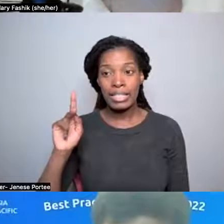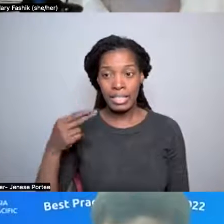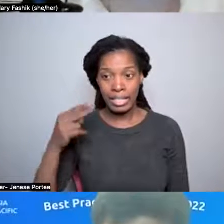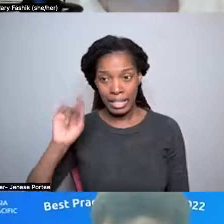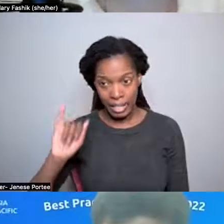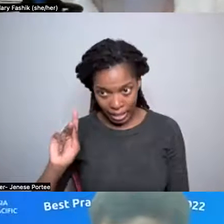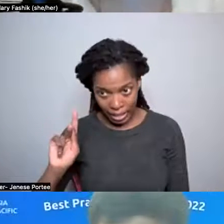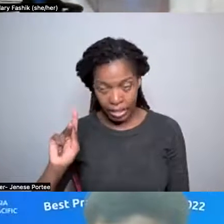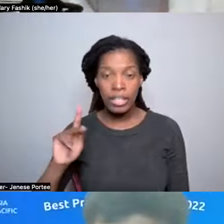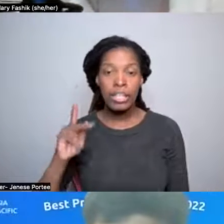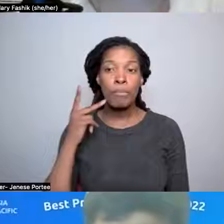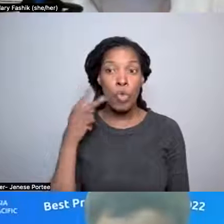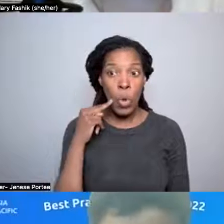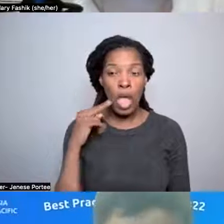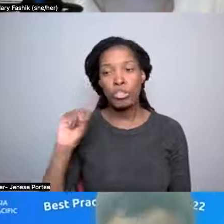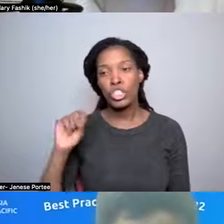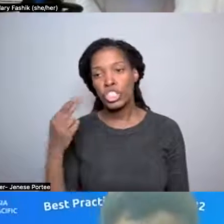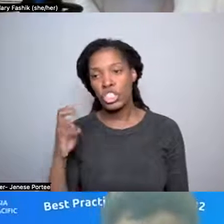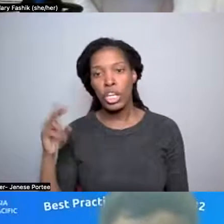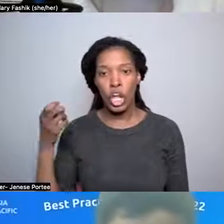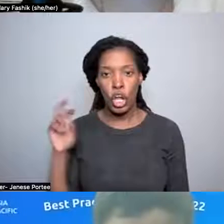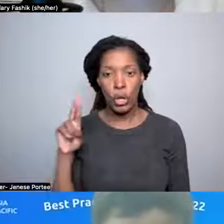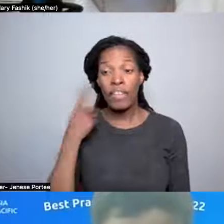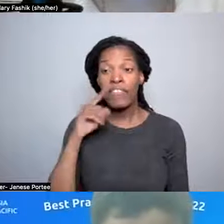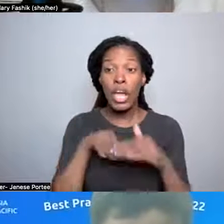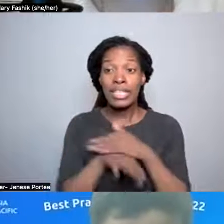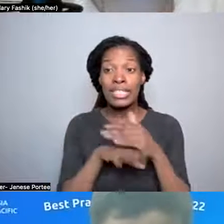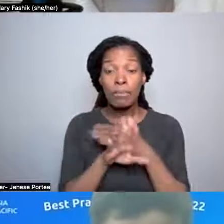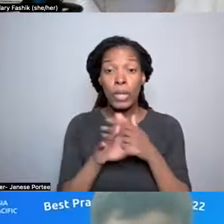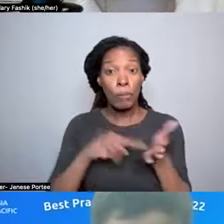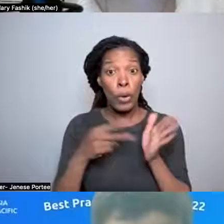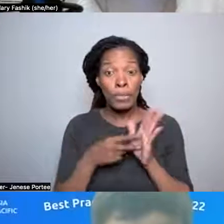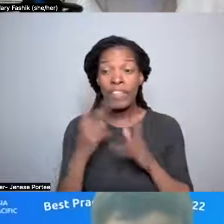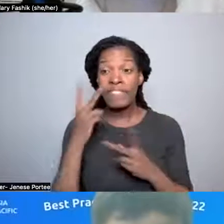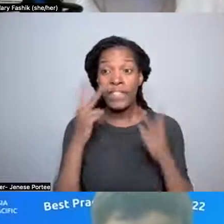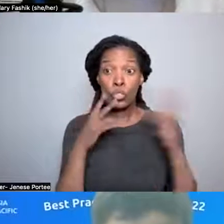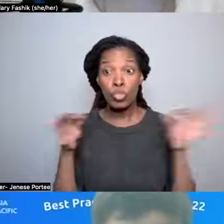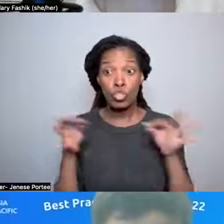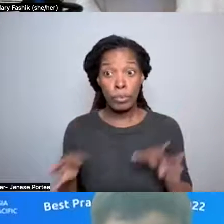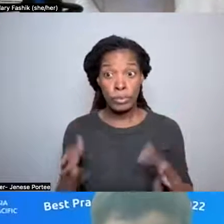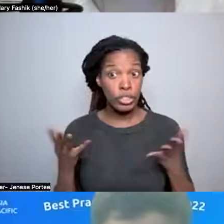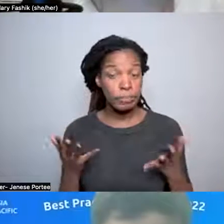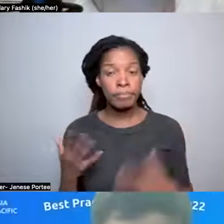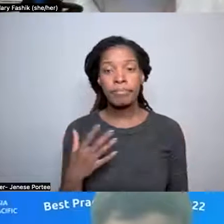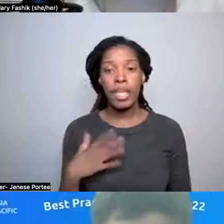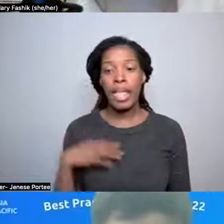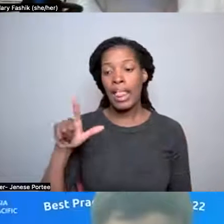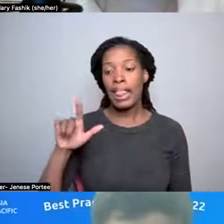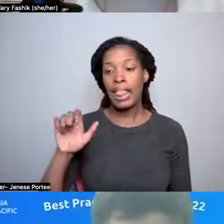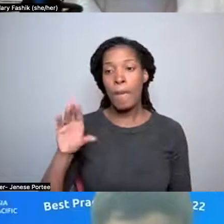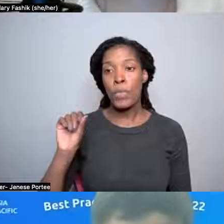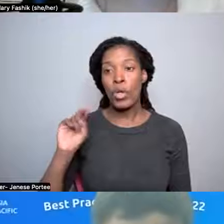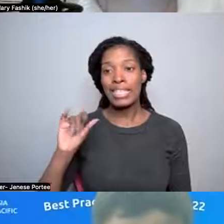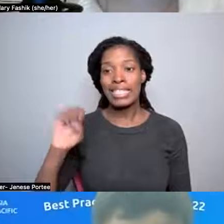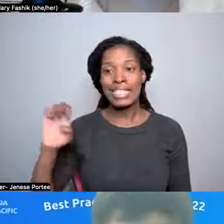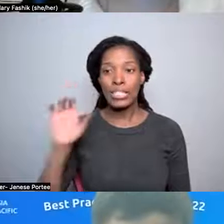For accessibility purposes, my visual description is: I am a Lebanese woman